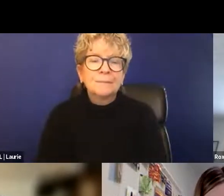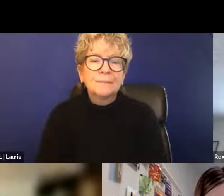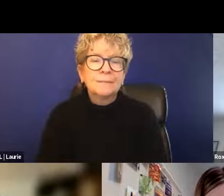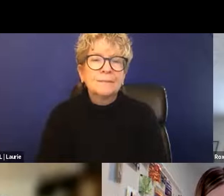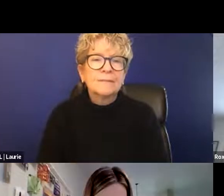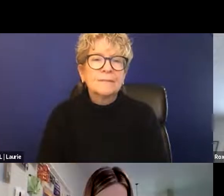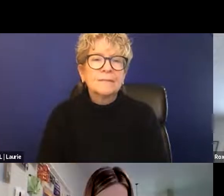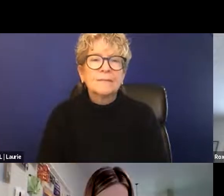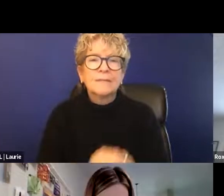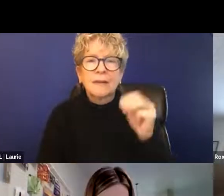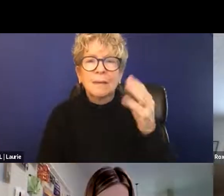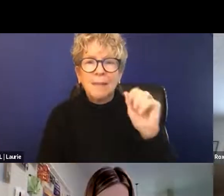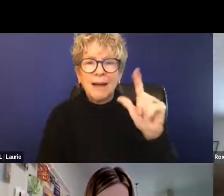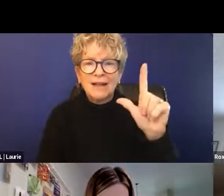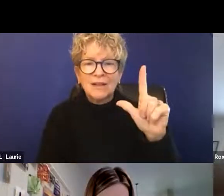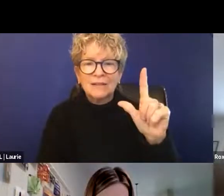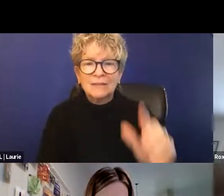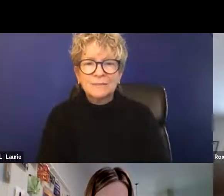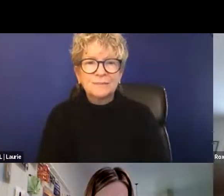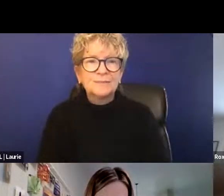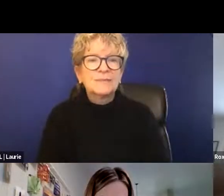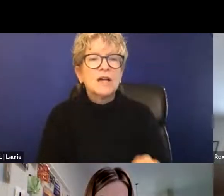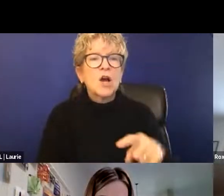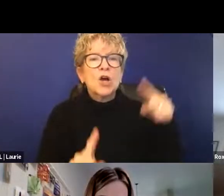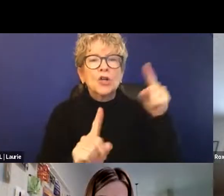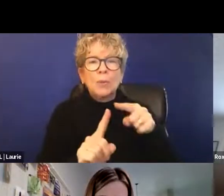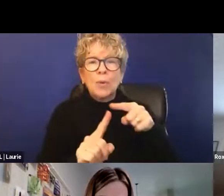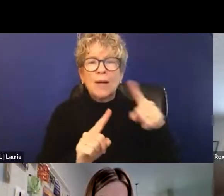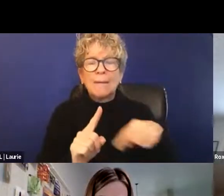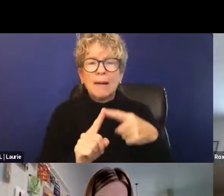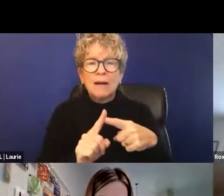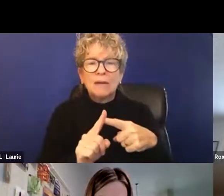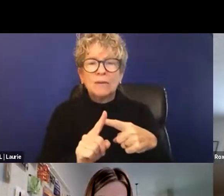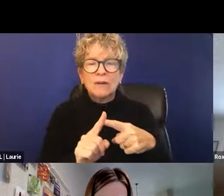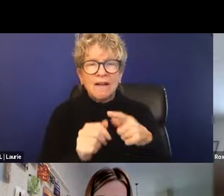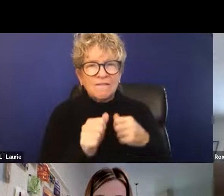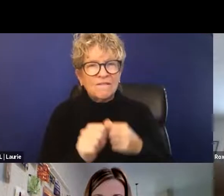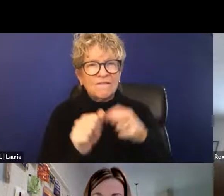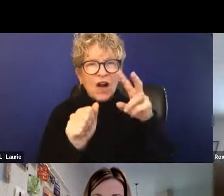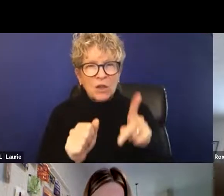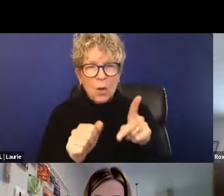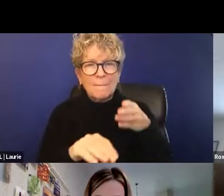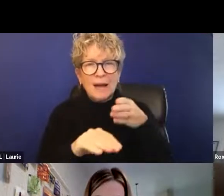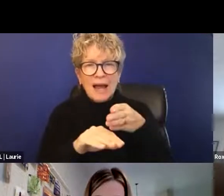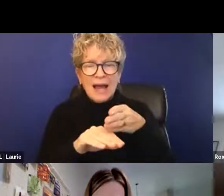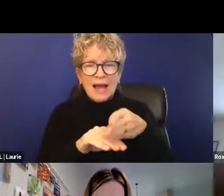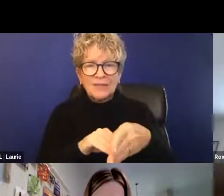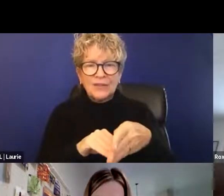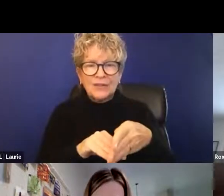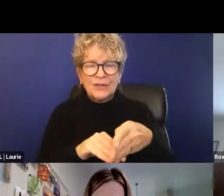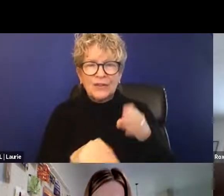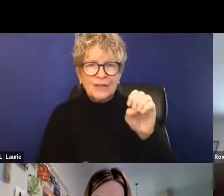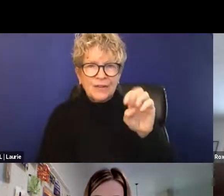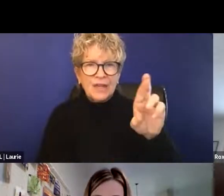Okay, I see Michael. Yeah, to your point about the follow-up after the